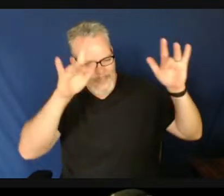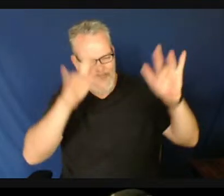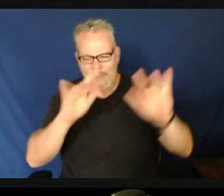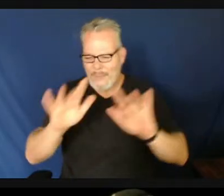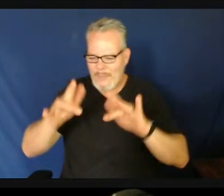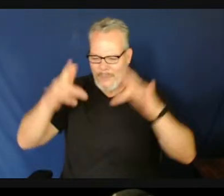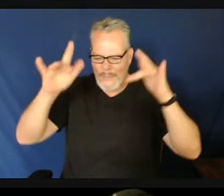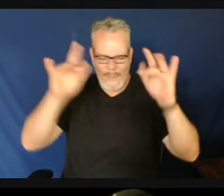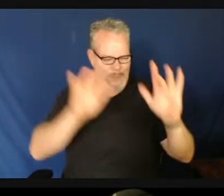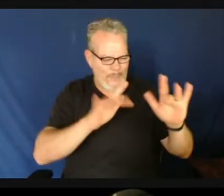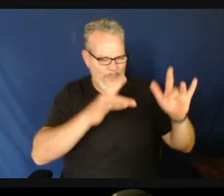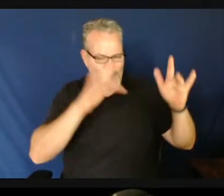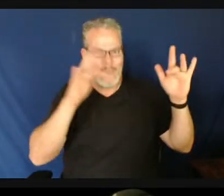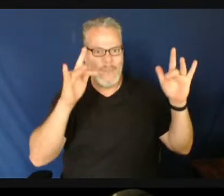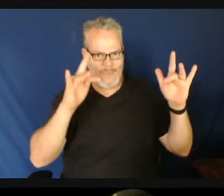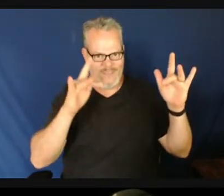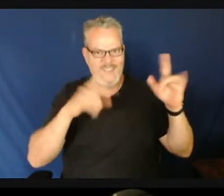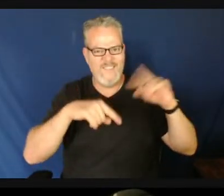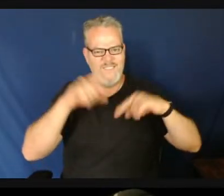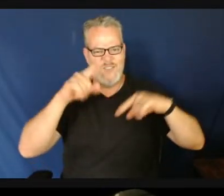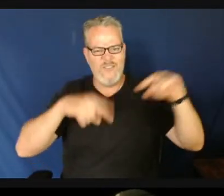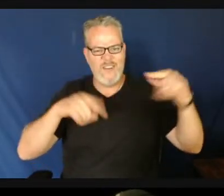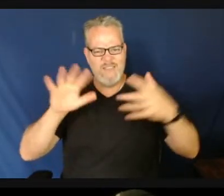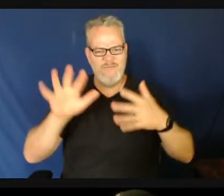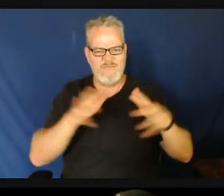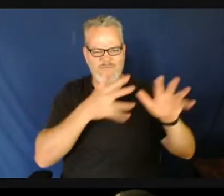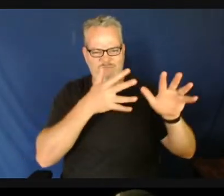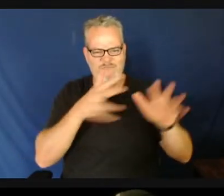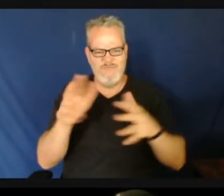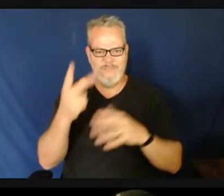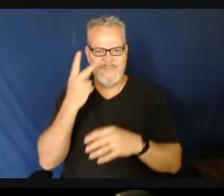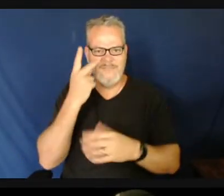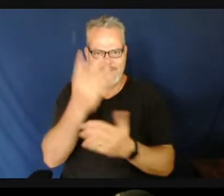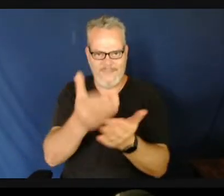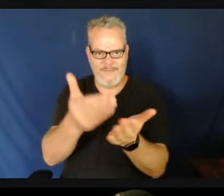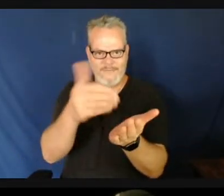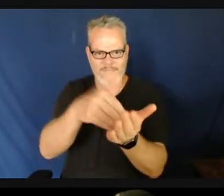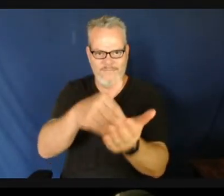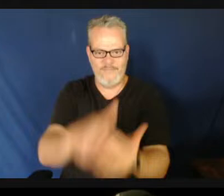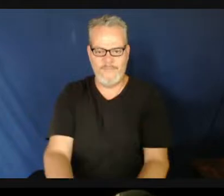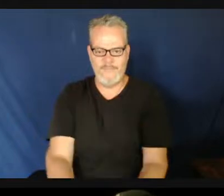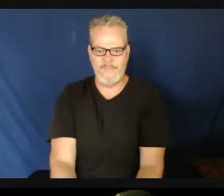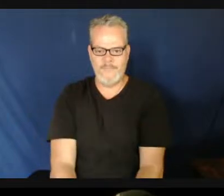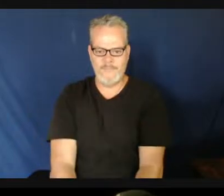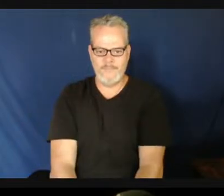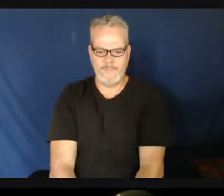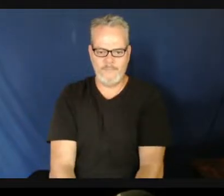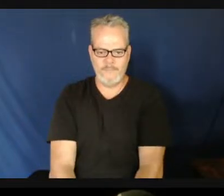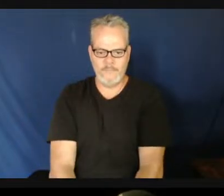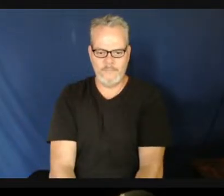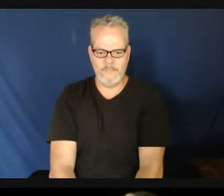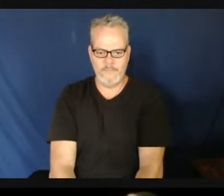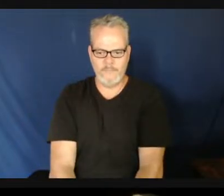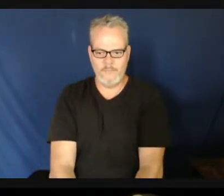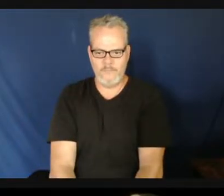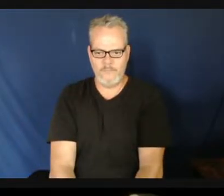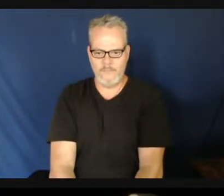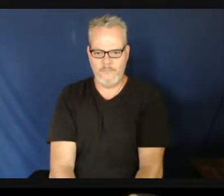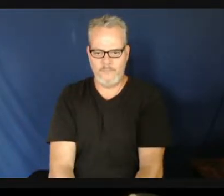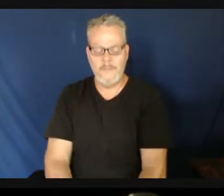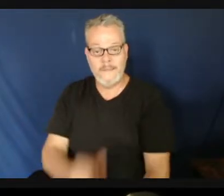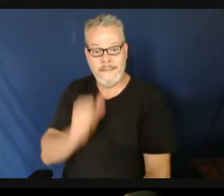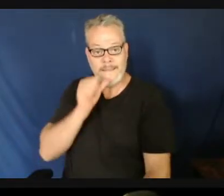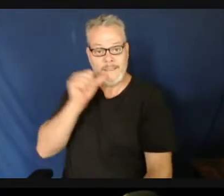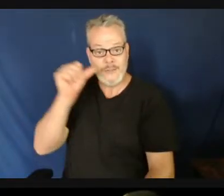this. And those are those variable times. So let me play it one more time again. You can see that yesterday was more dominated by